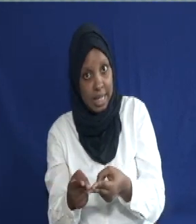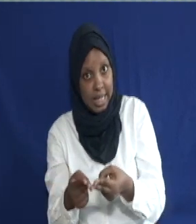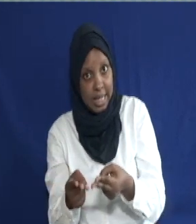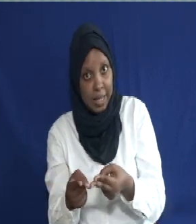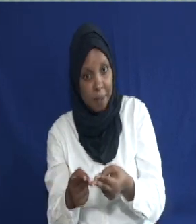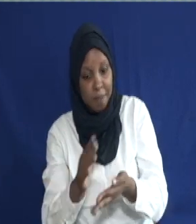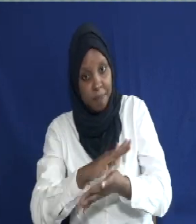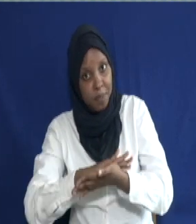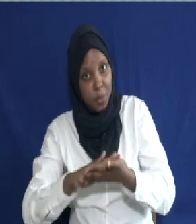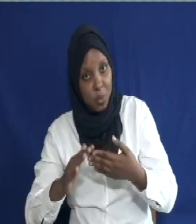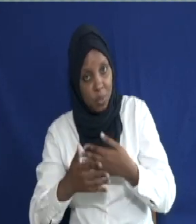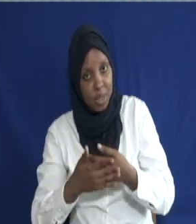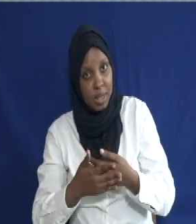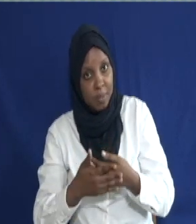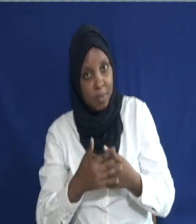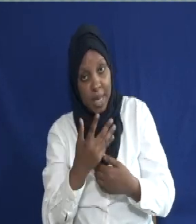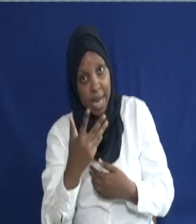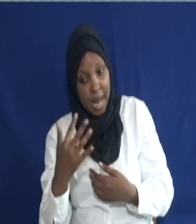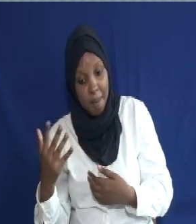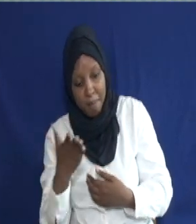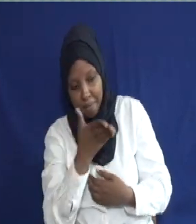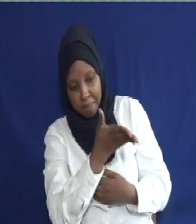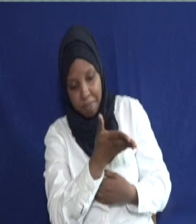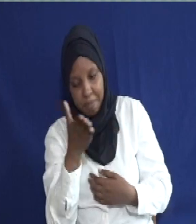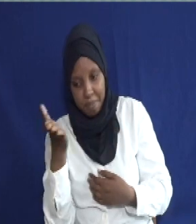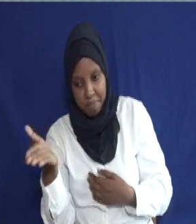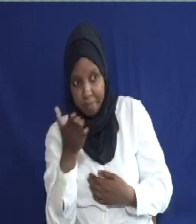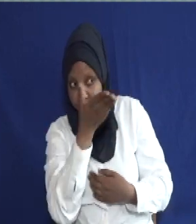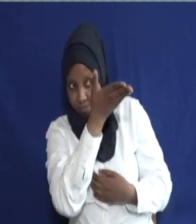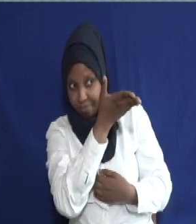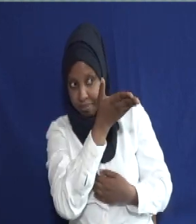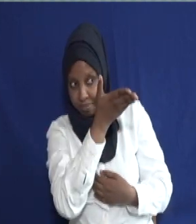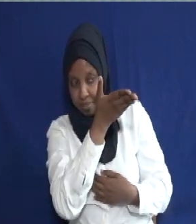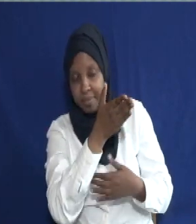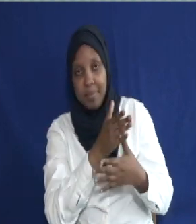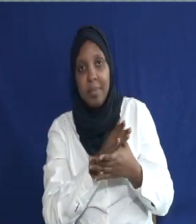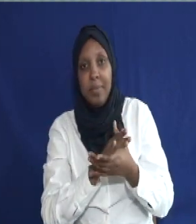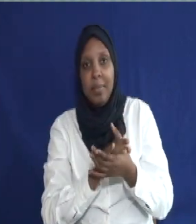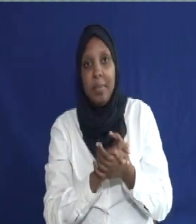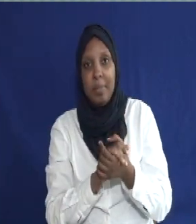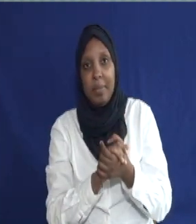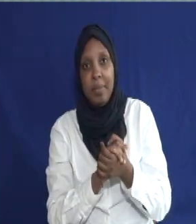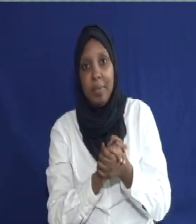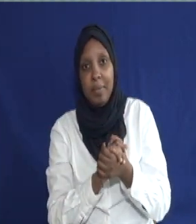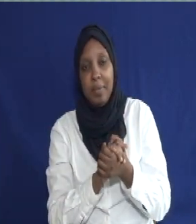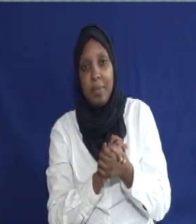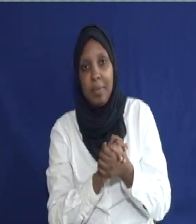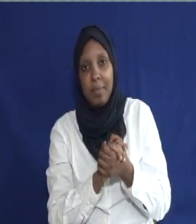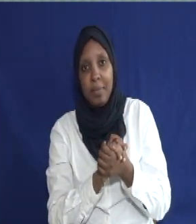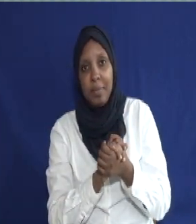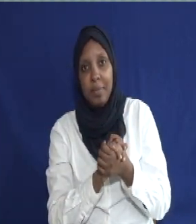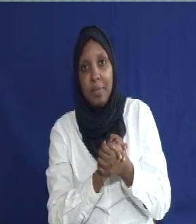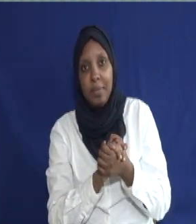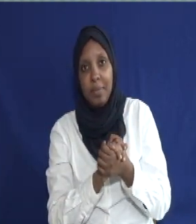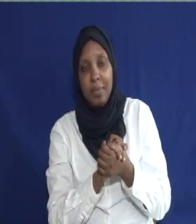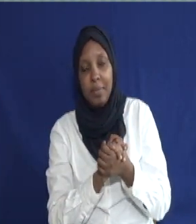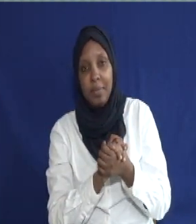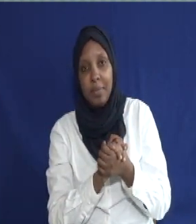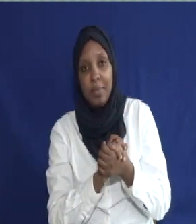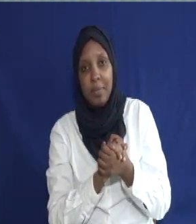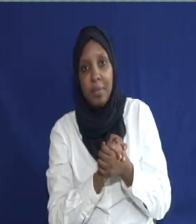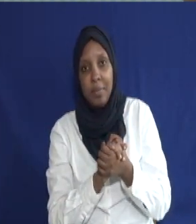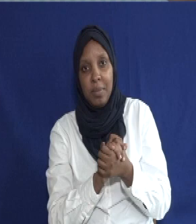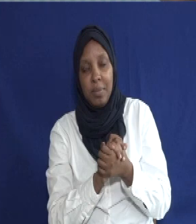that exponents are equal. Both exponents are 3. If the exponents are equal, then the